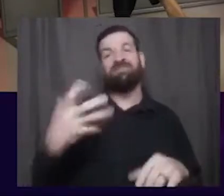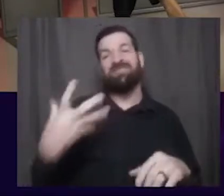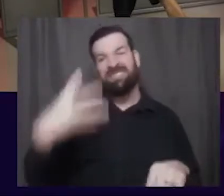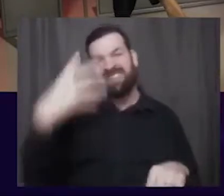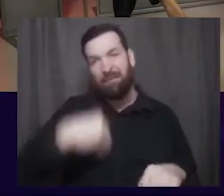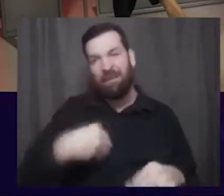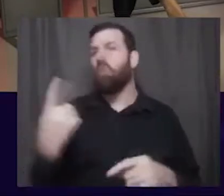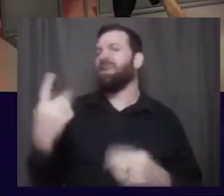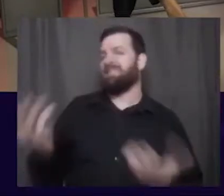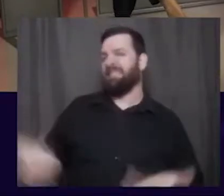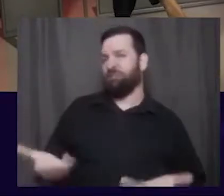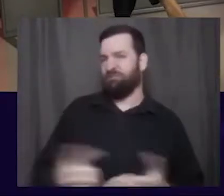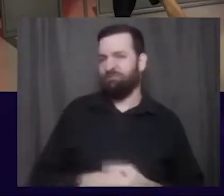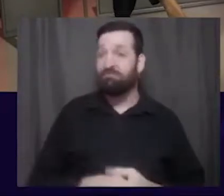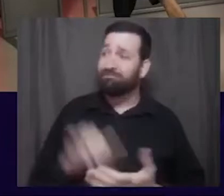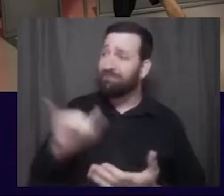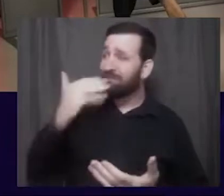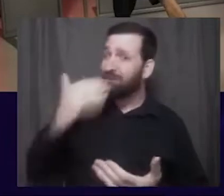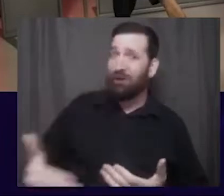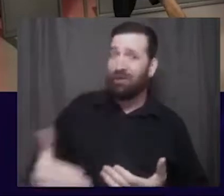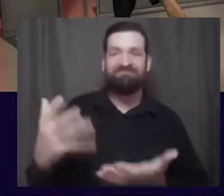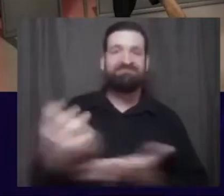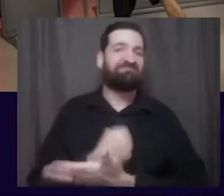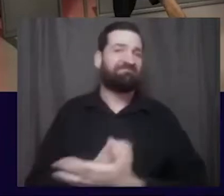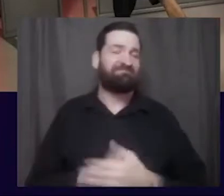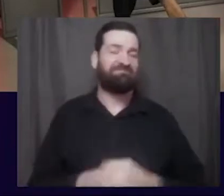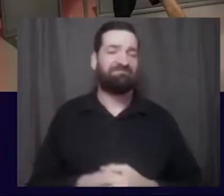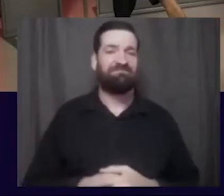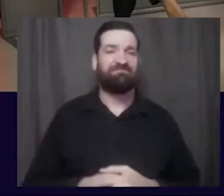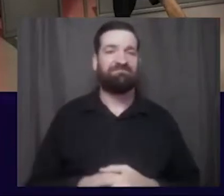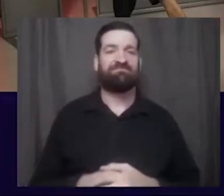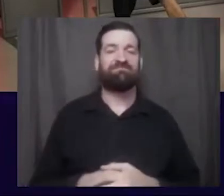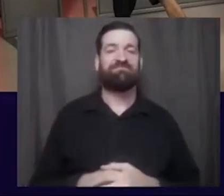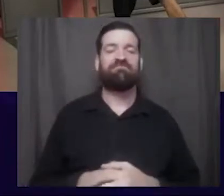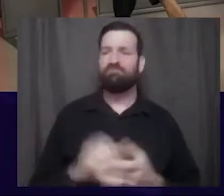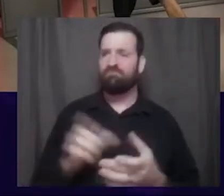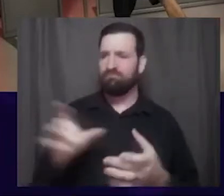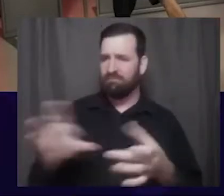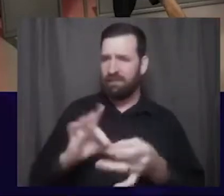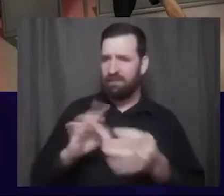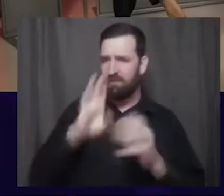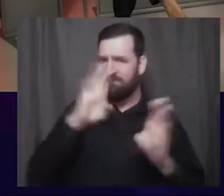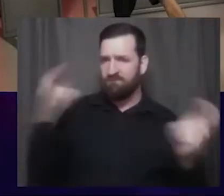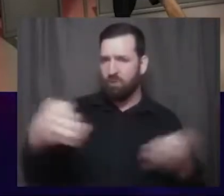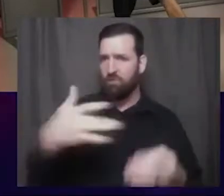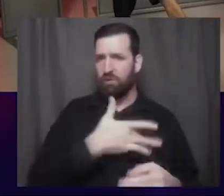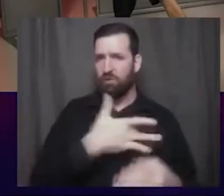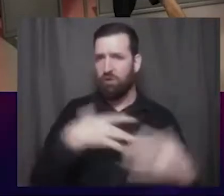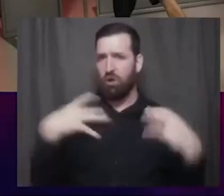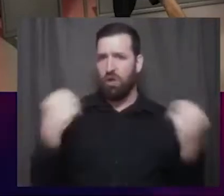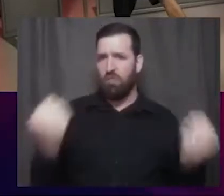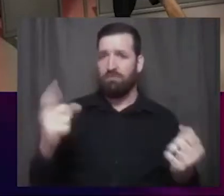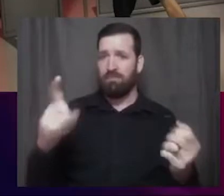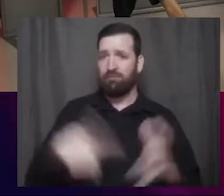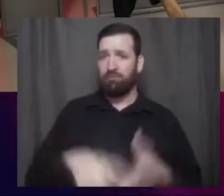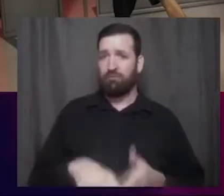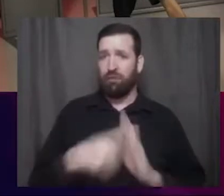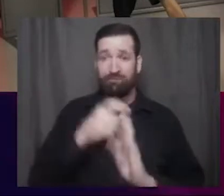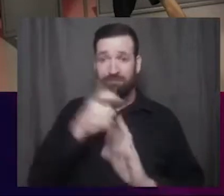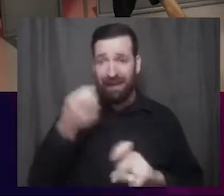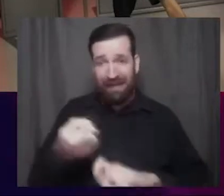That's good. So you've got to take advantage of that. Yeah. When you say you're focused on heart health, I got to start with this because you're not kidding around. I want to show